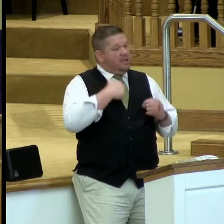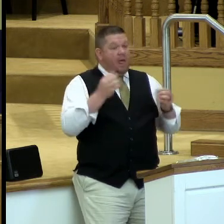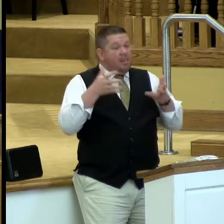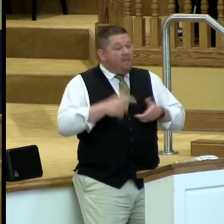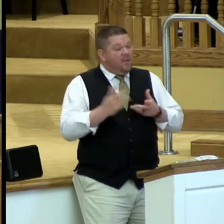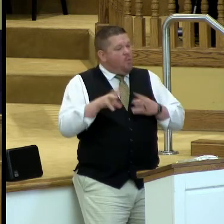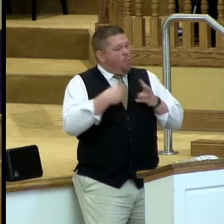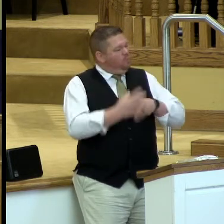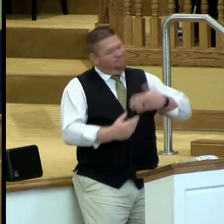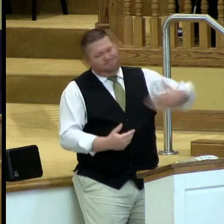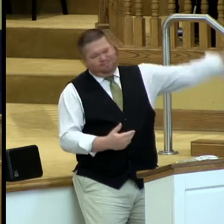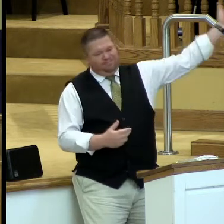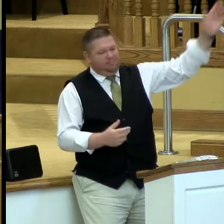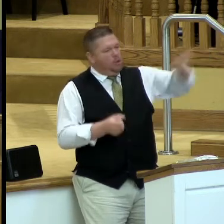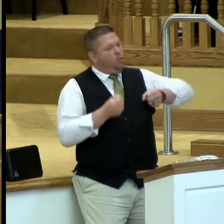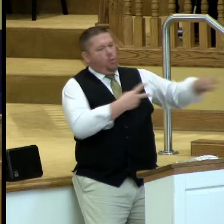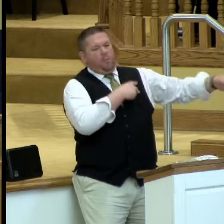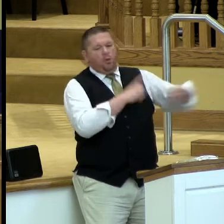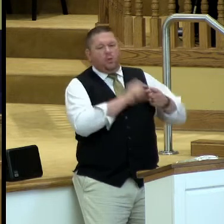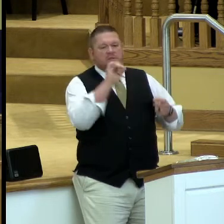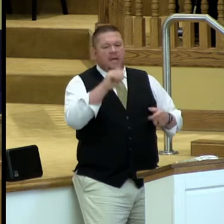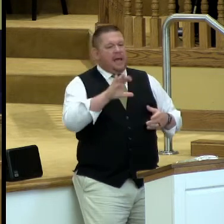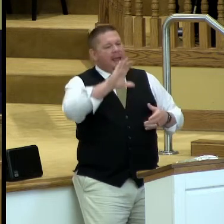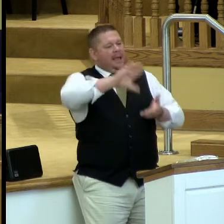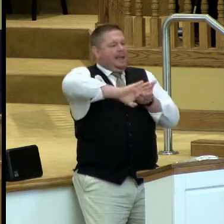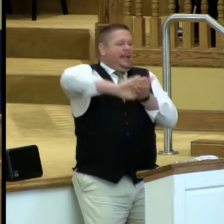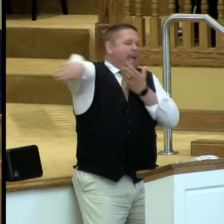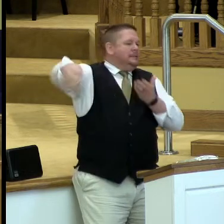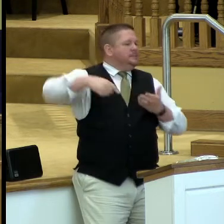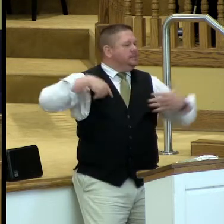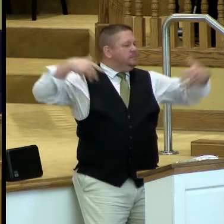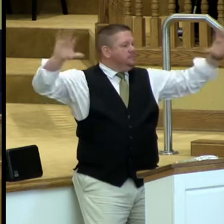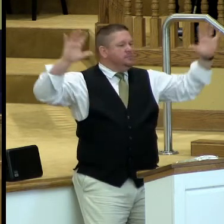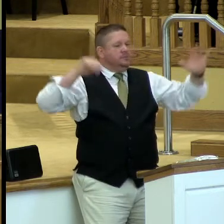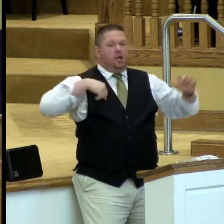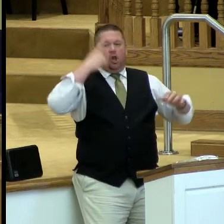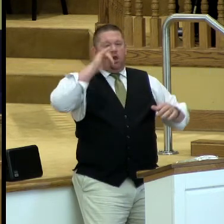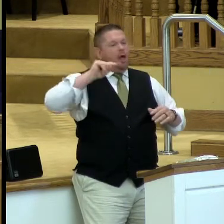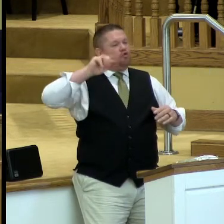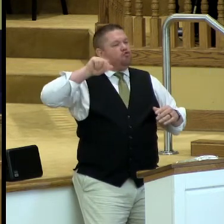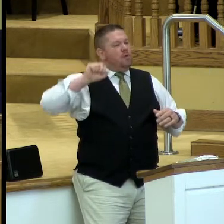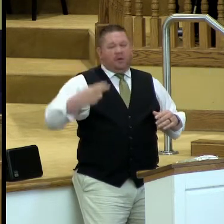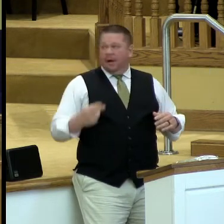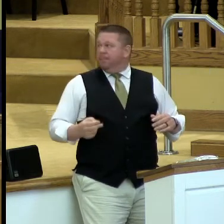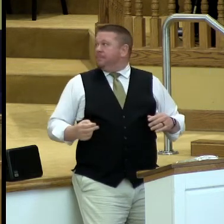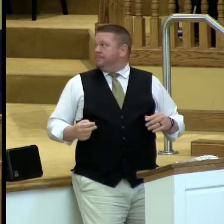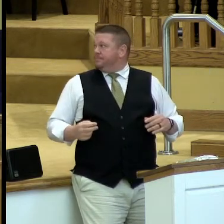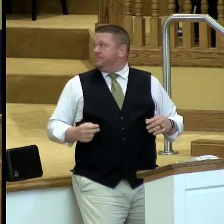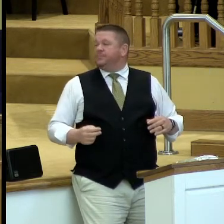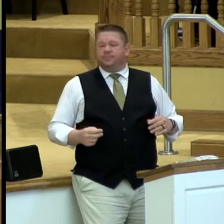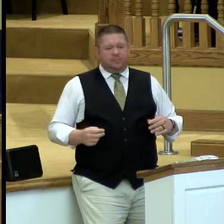side, left it empty and crumpled, and ultimately looking like trash. Yep.